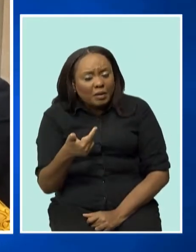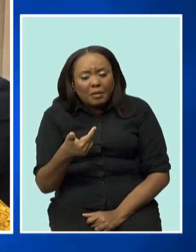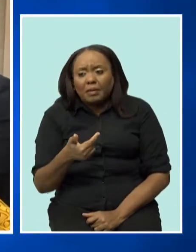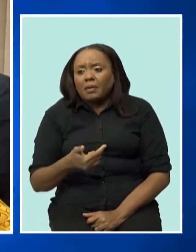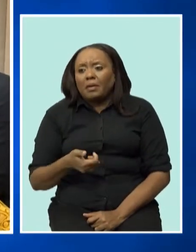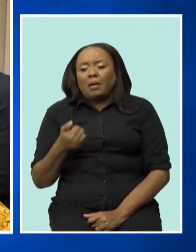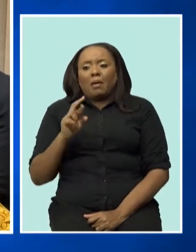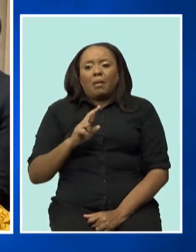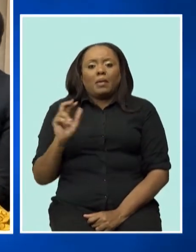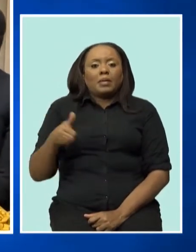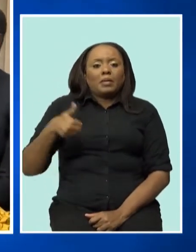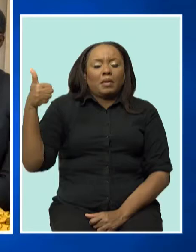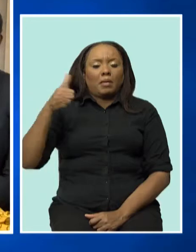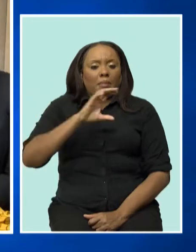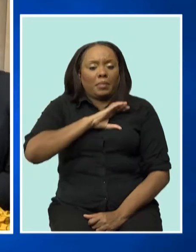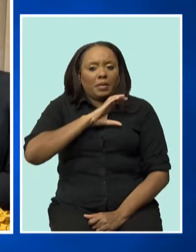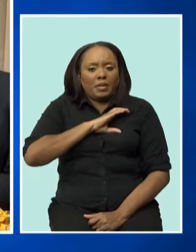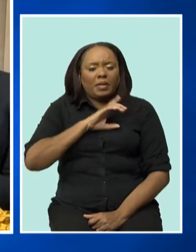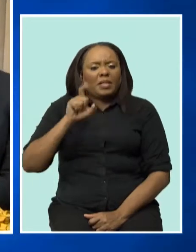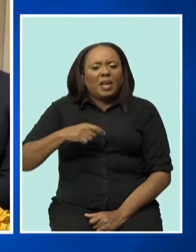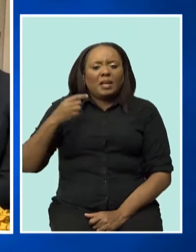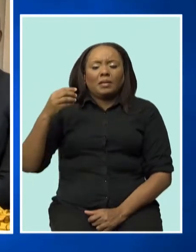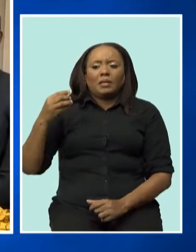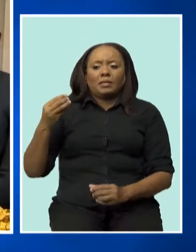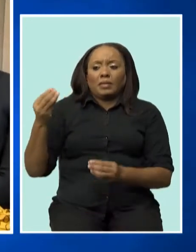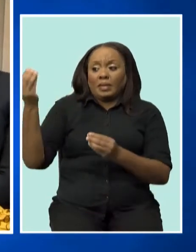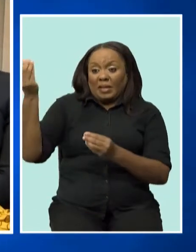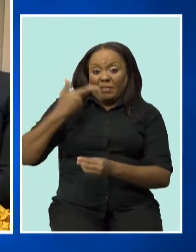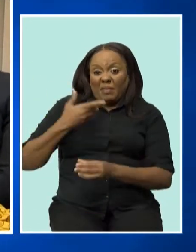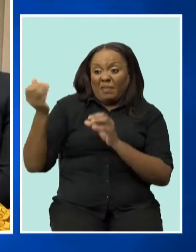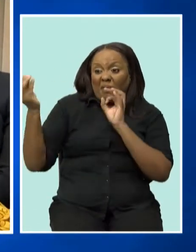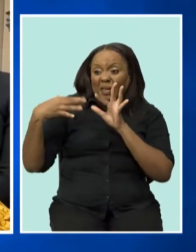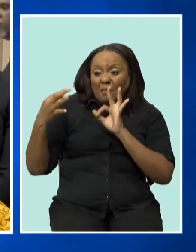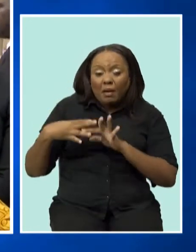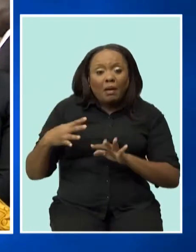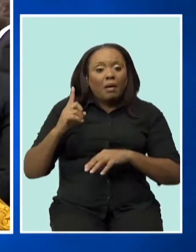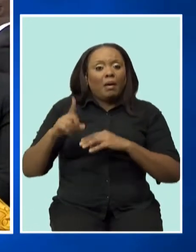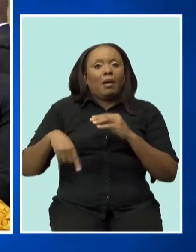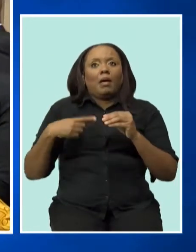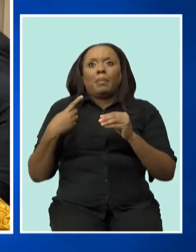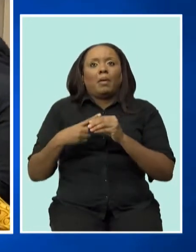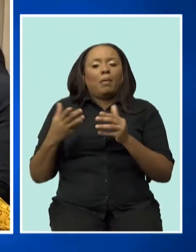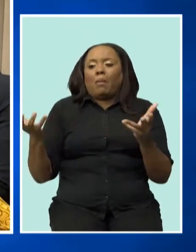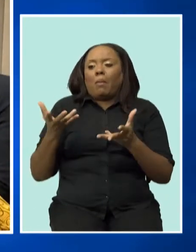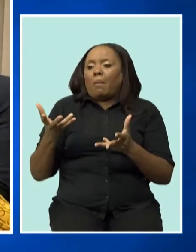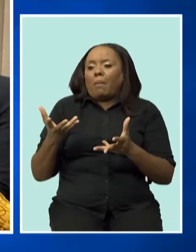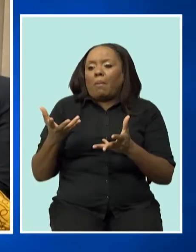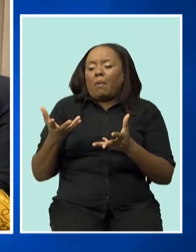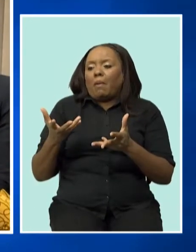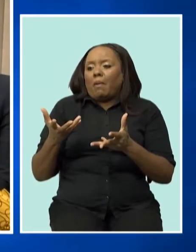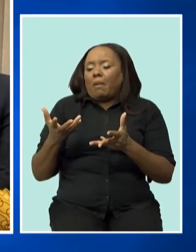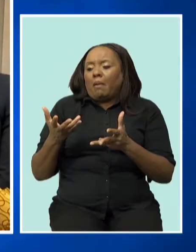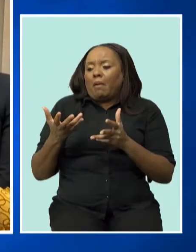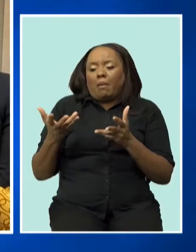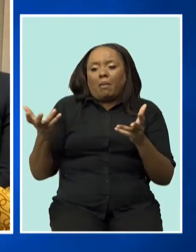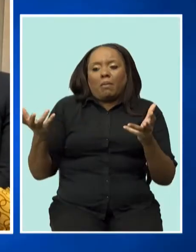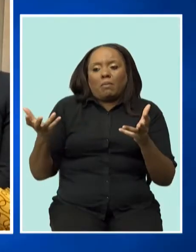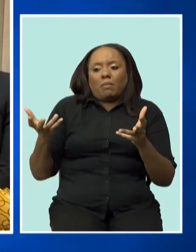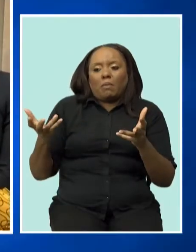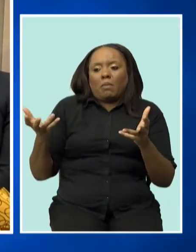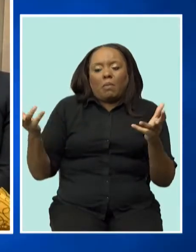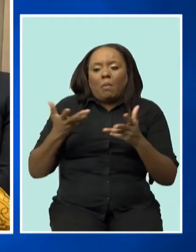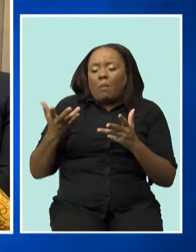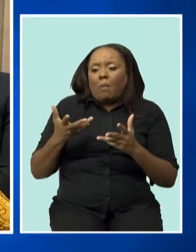of the Commissioner of Police, in regards to what their findings were. I do have a concern also